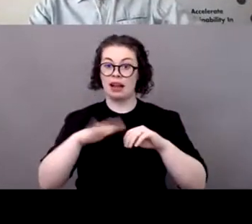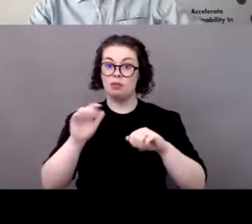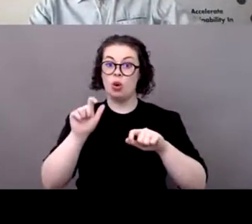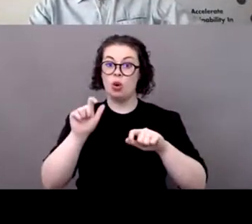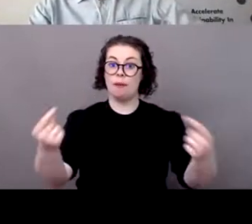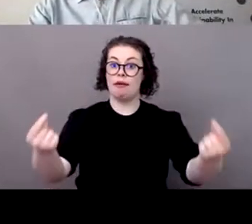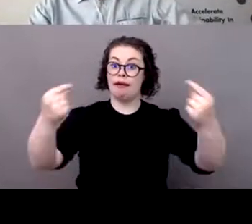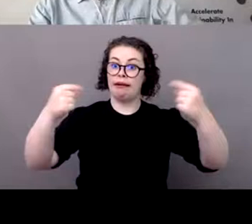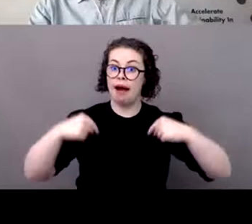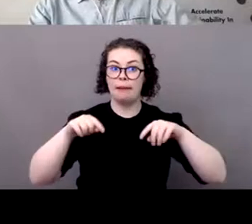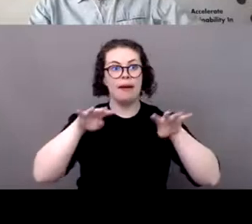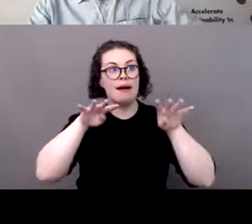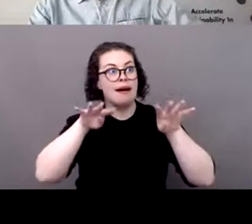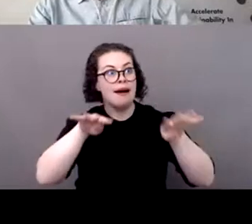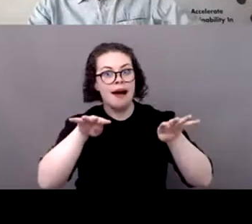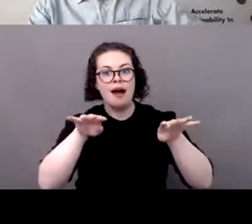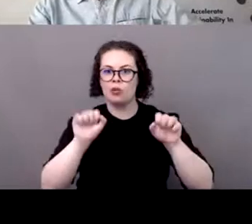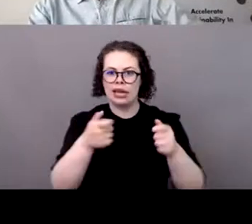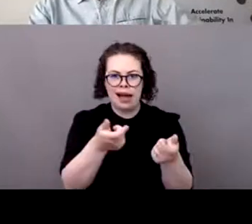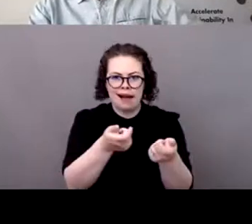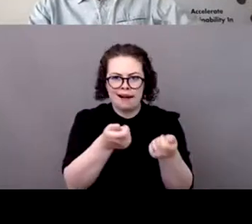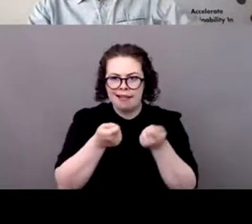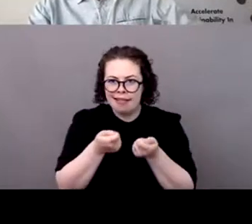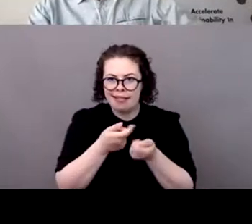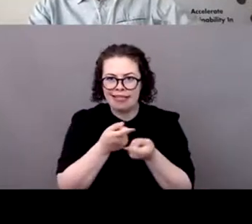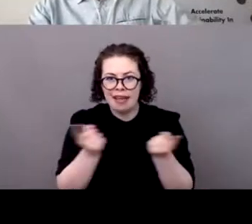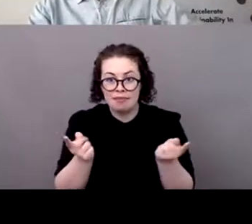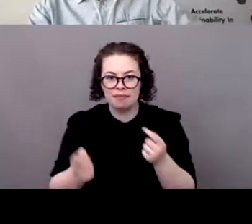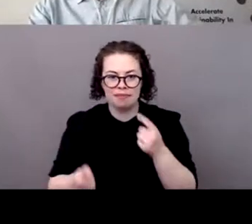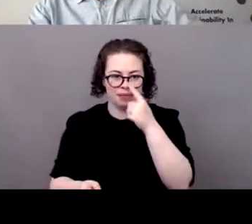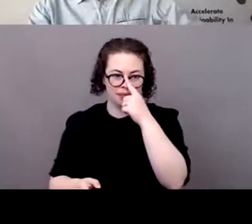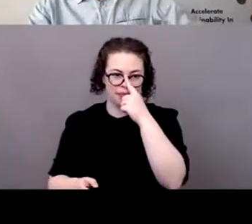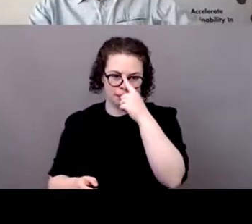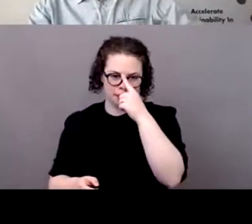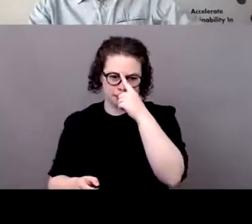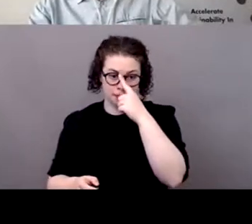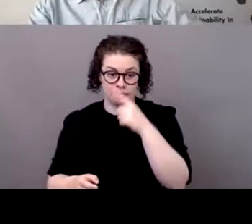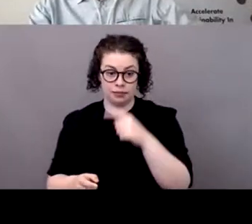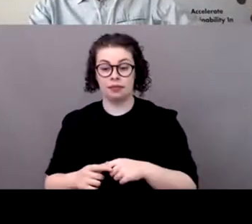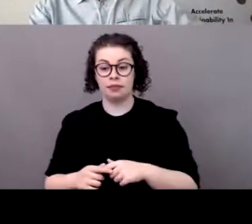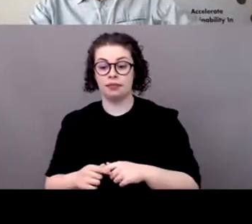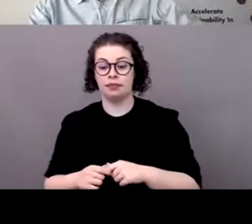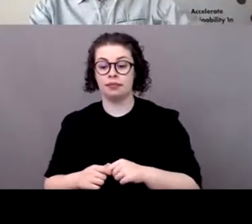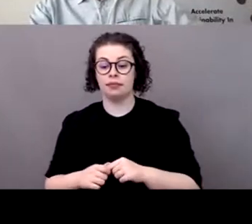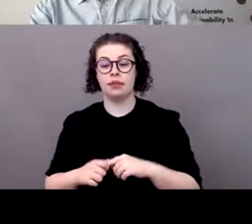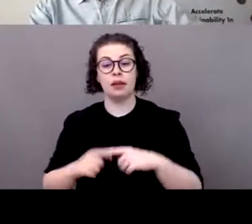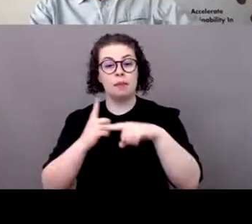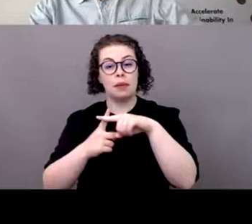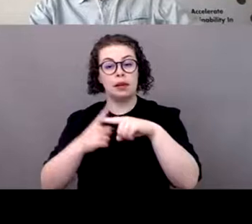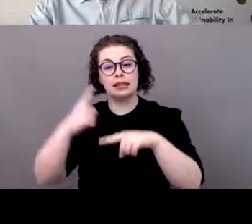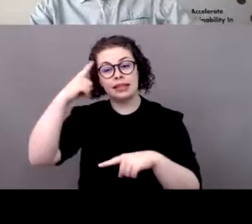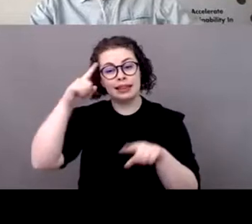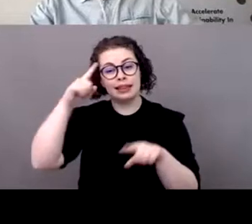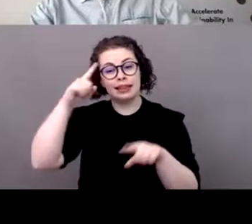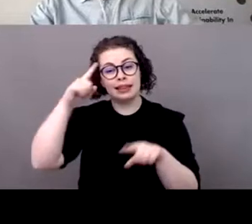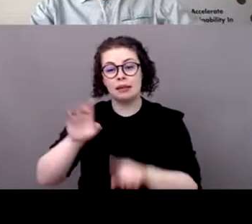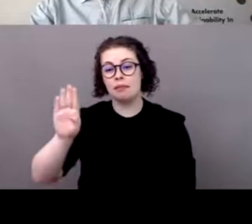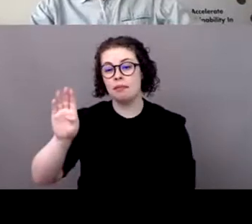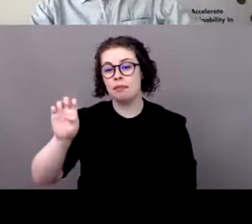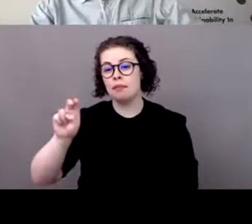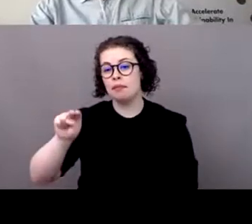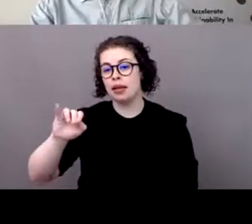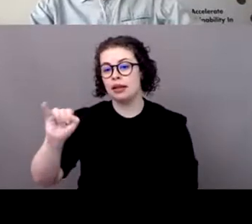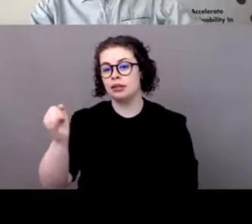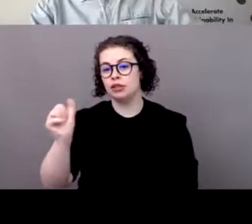Another thing which also comes back, I think, to what what Benjamin and Christophe said just before